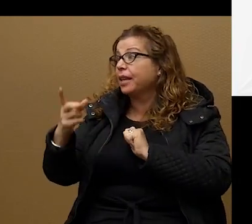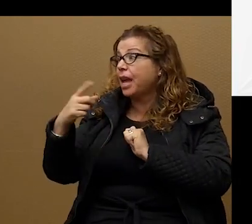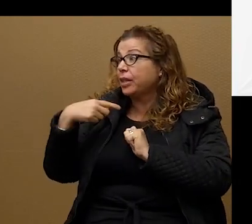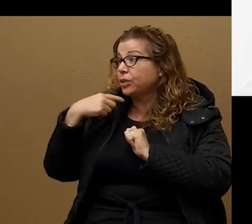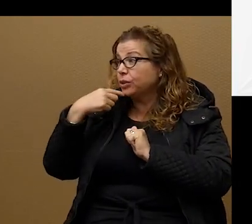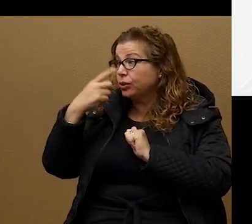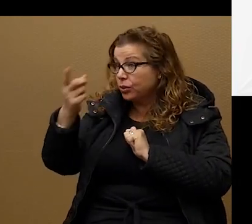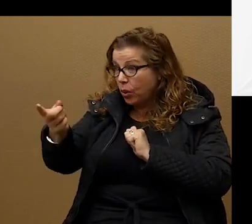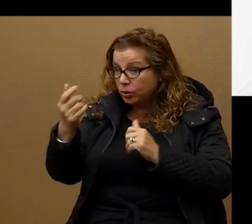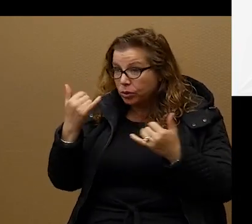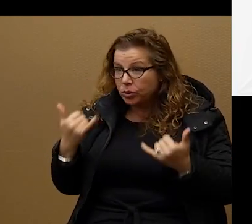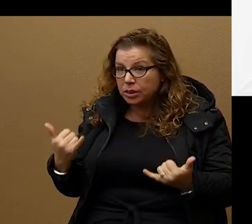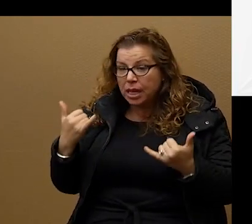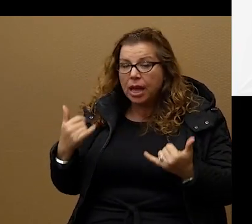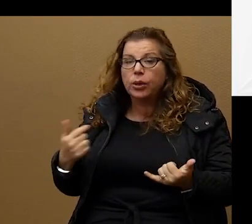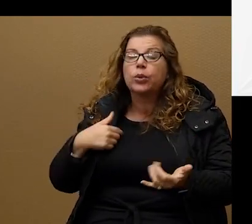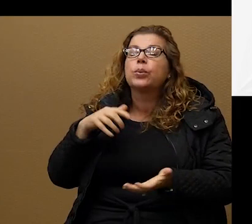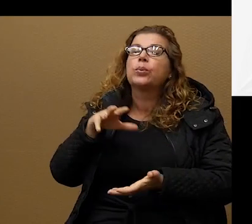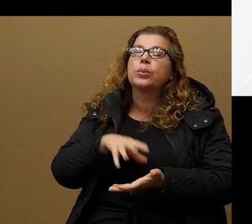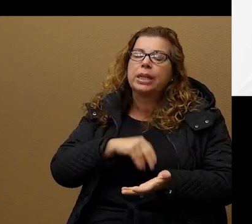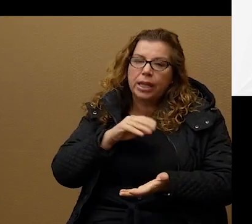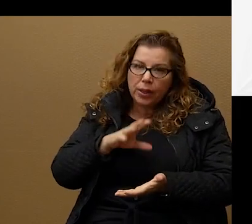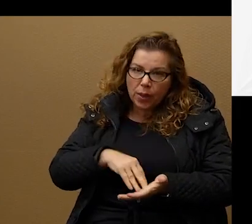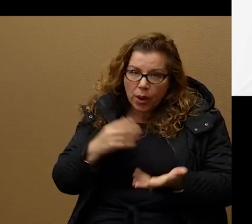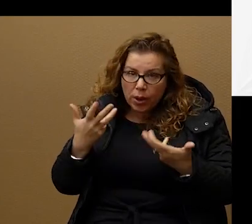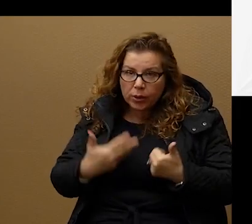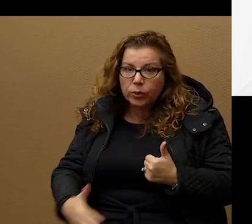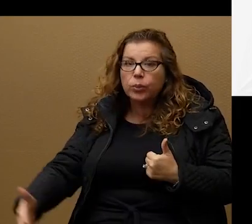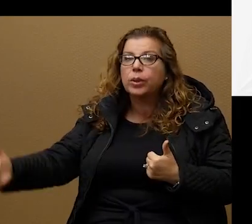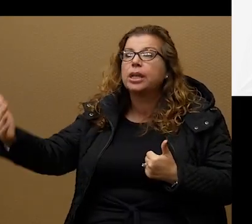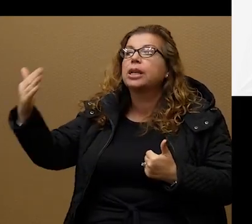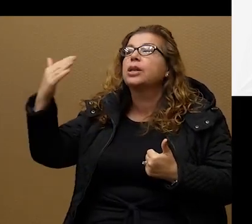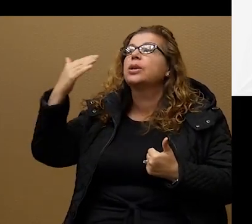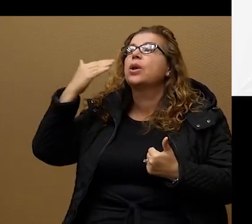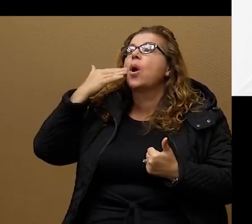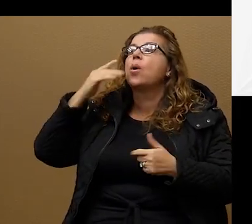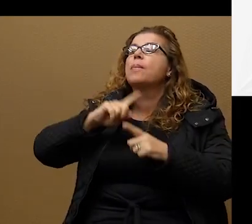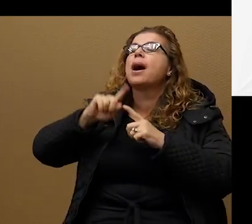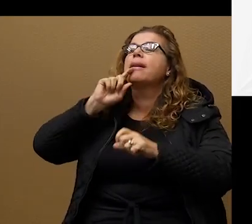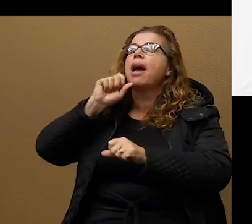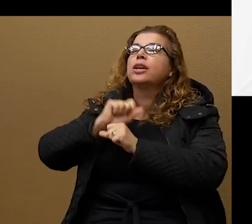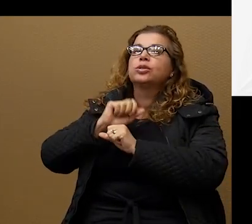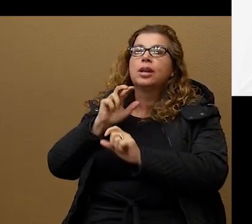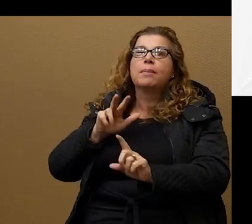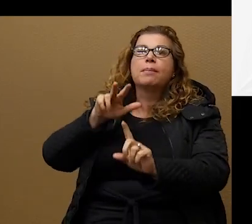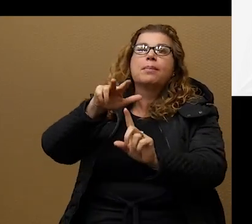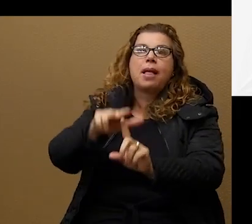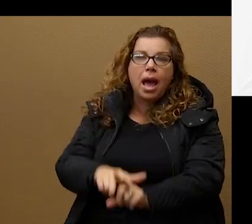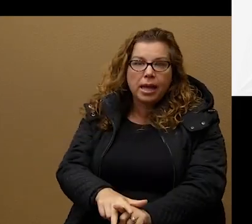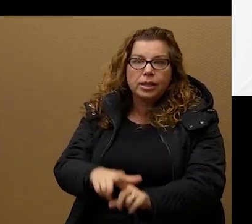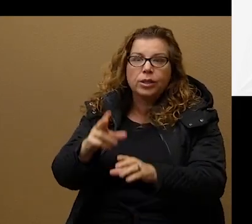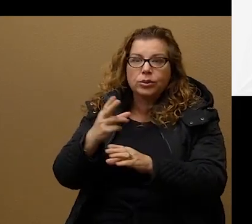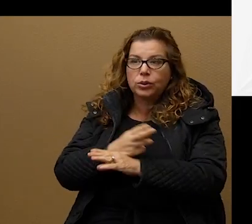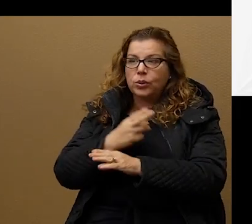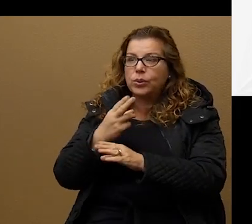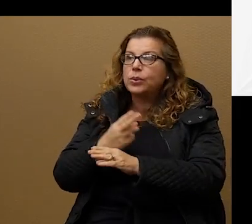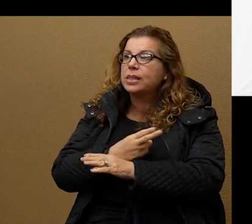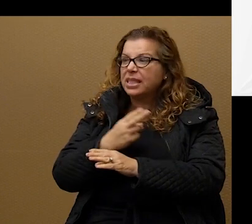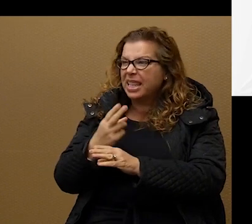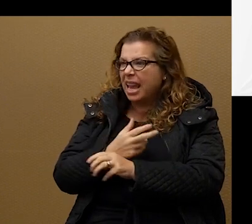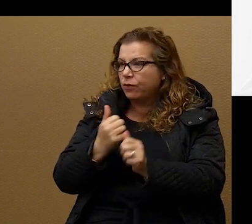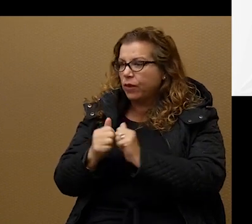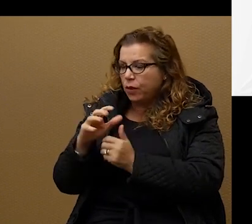stuff that we learn and stuff that we know, but now is actually doing it and using it and thinking about how it can apply to our